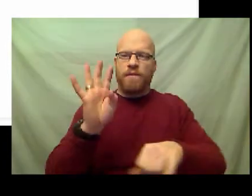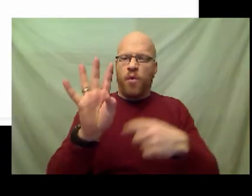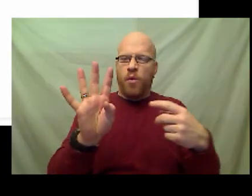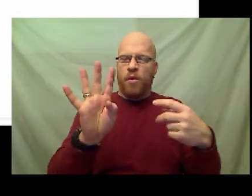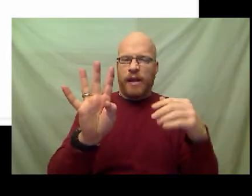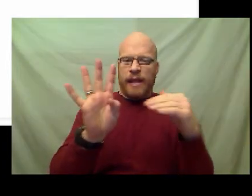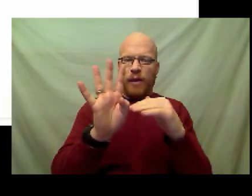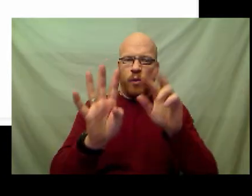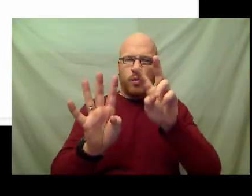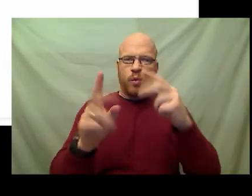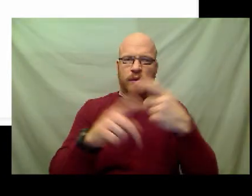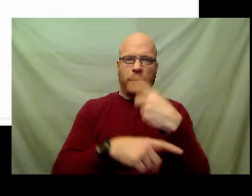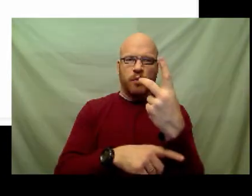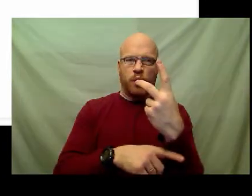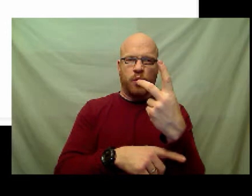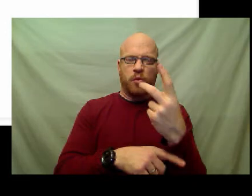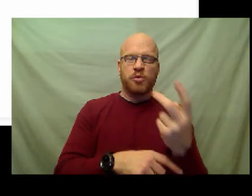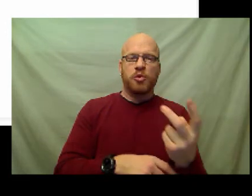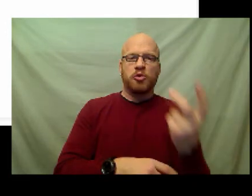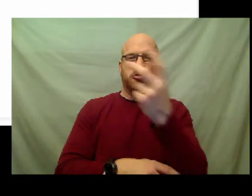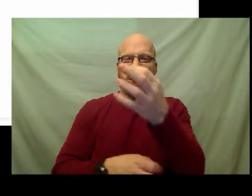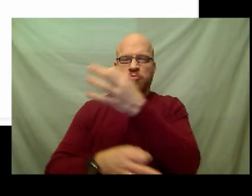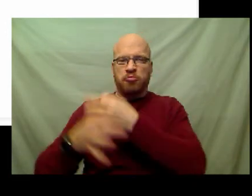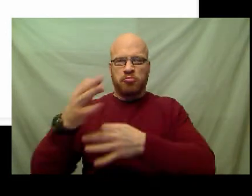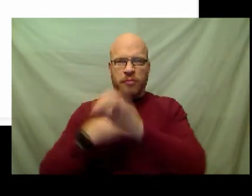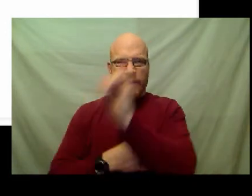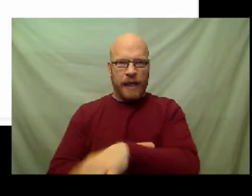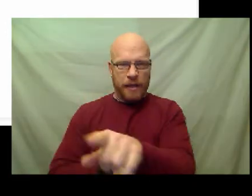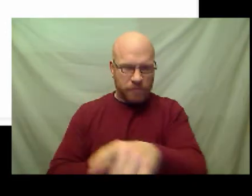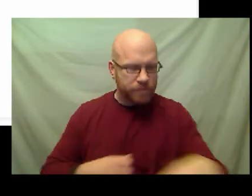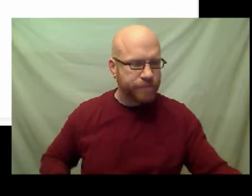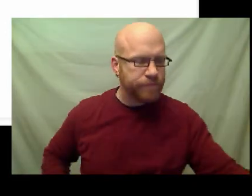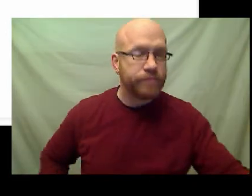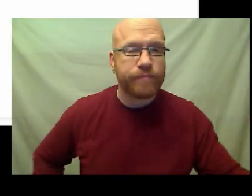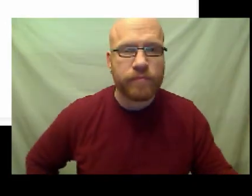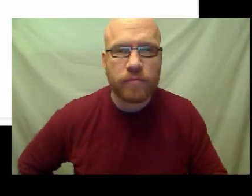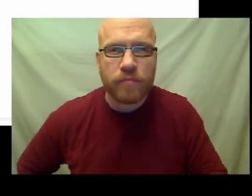4 equals 2 times 2. And we replace that.